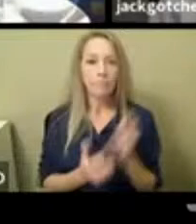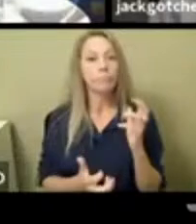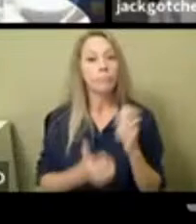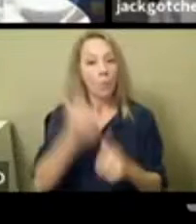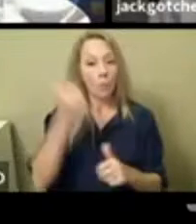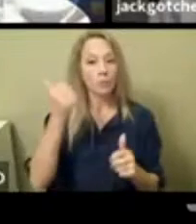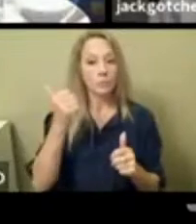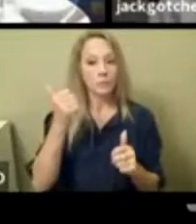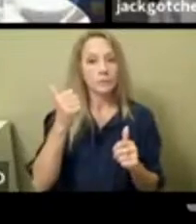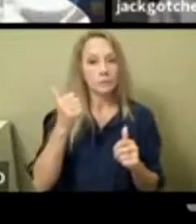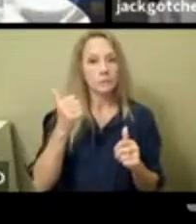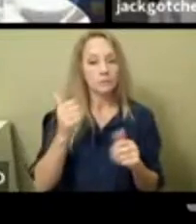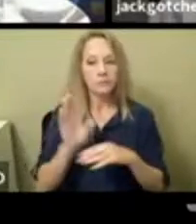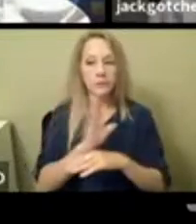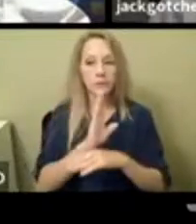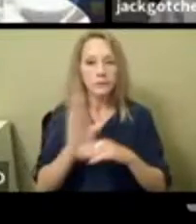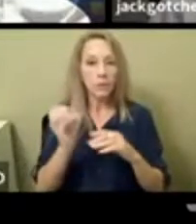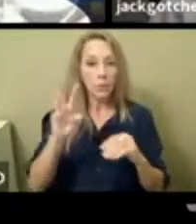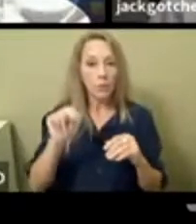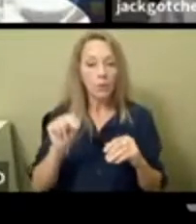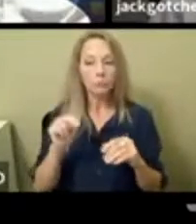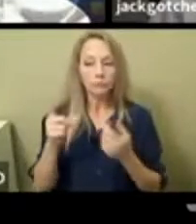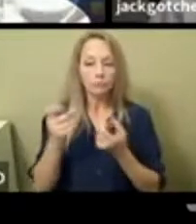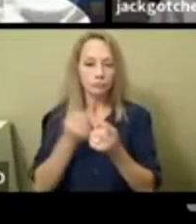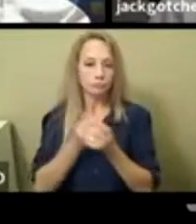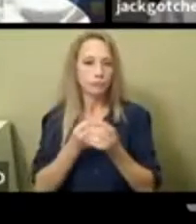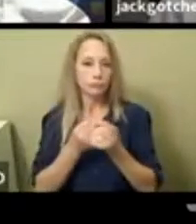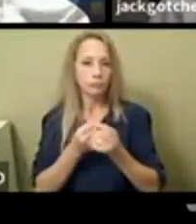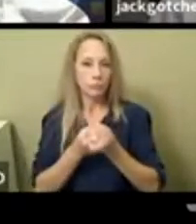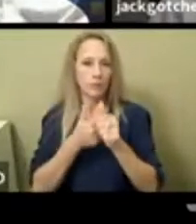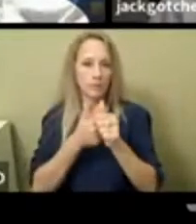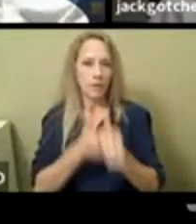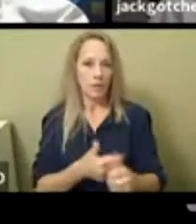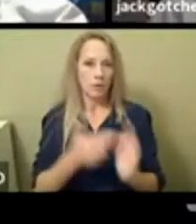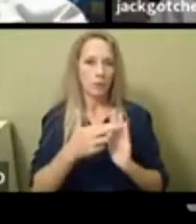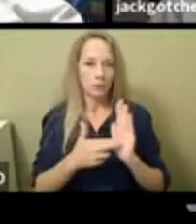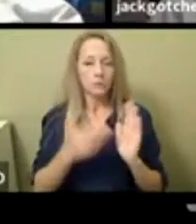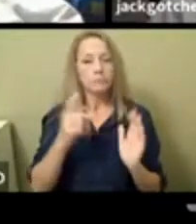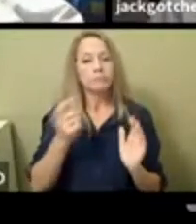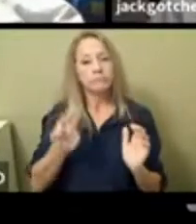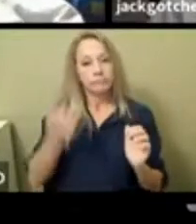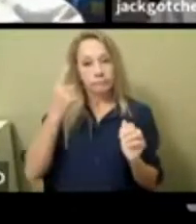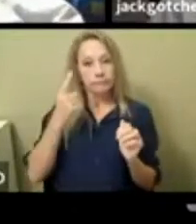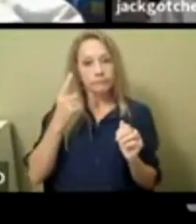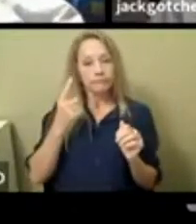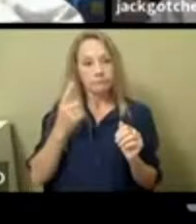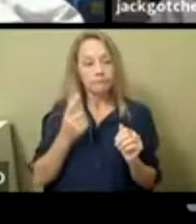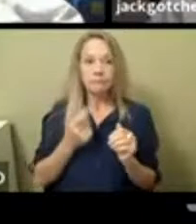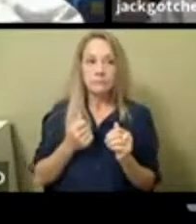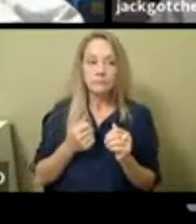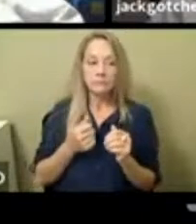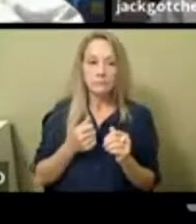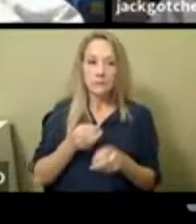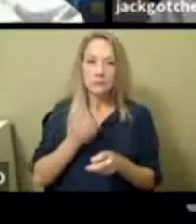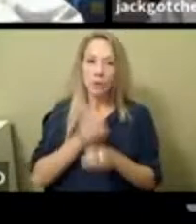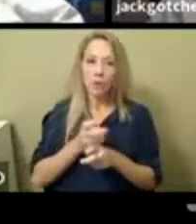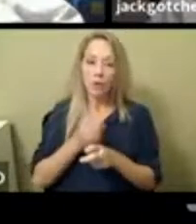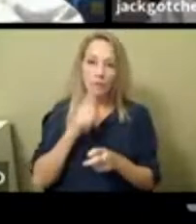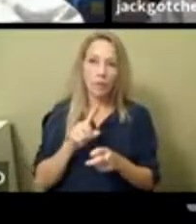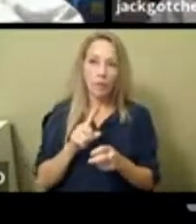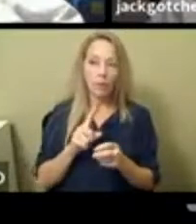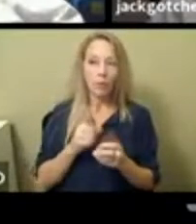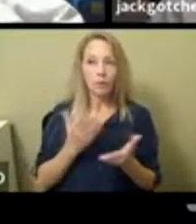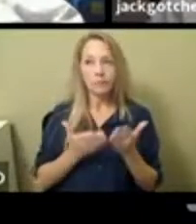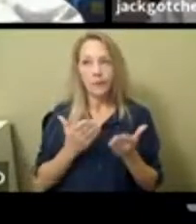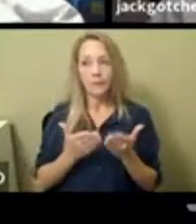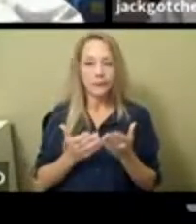of business owners are being supportive at this point, even though it's difficult for a handful or two handfuls of businesses